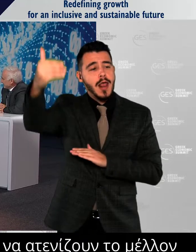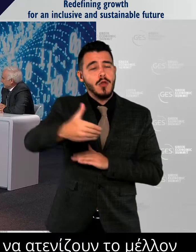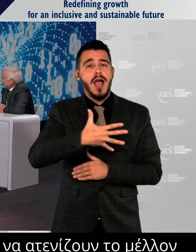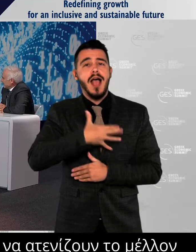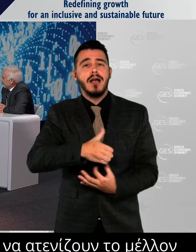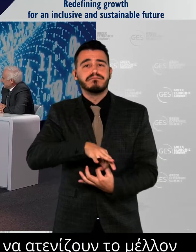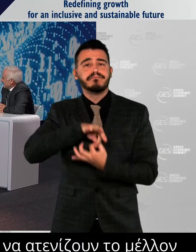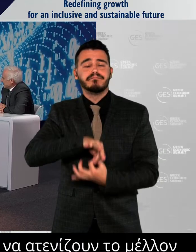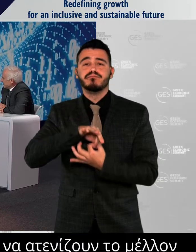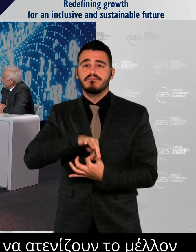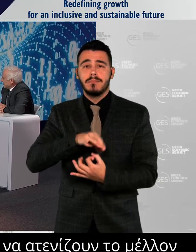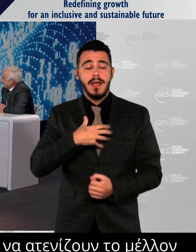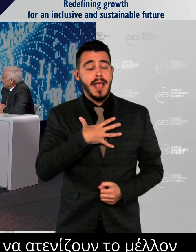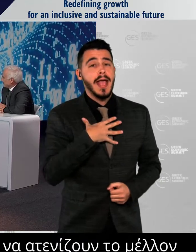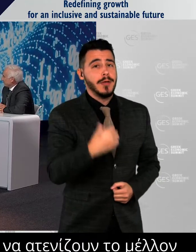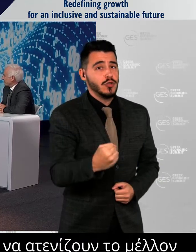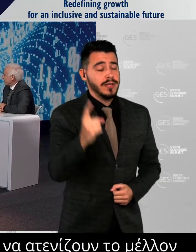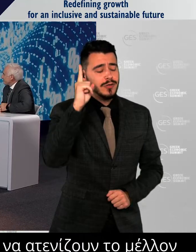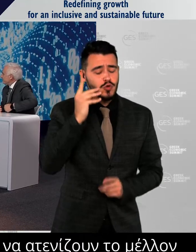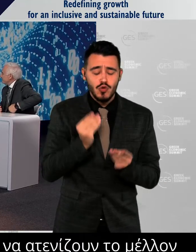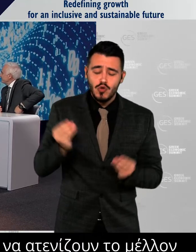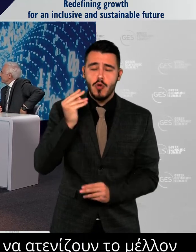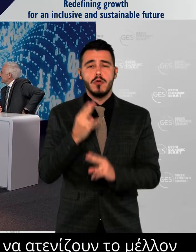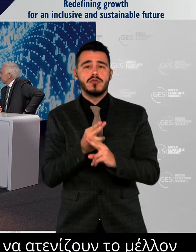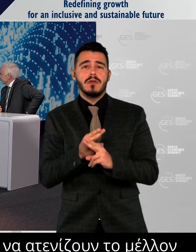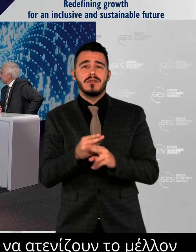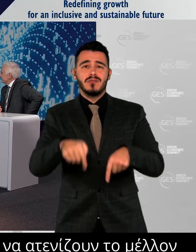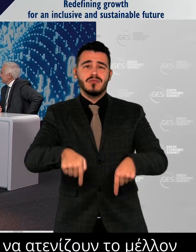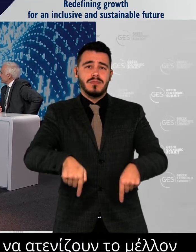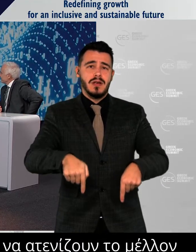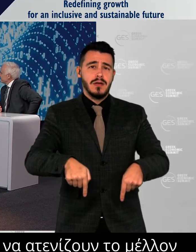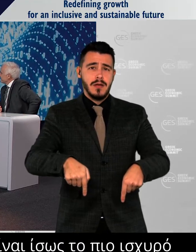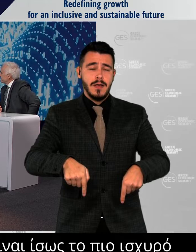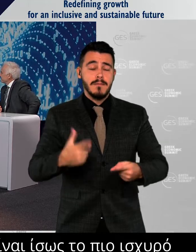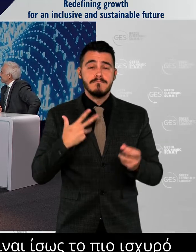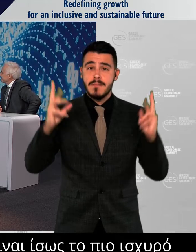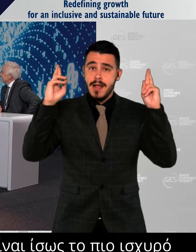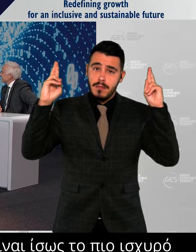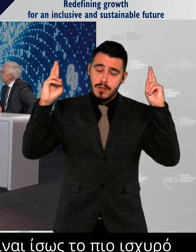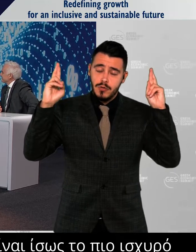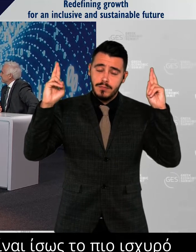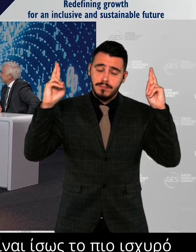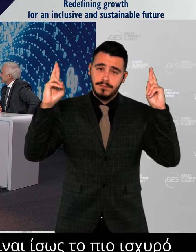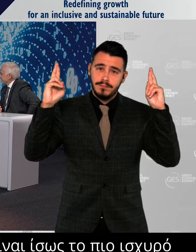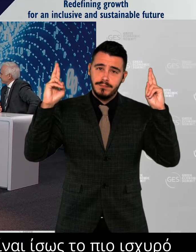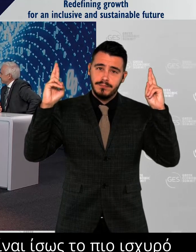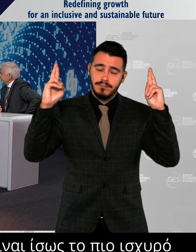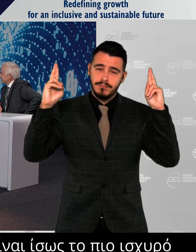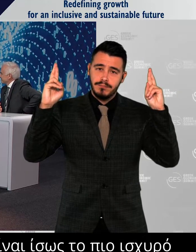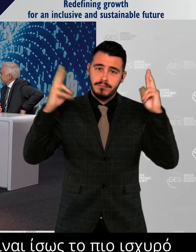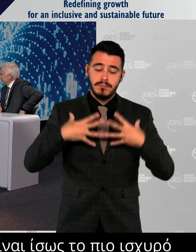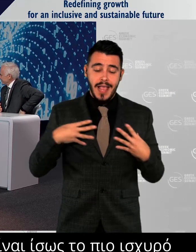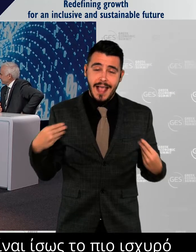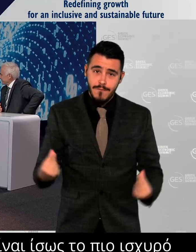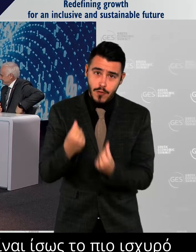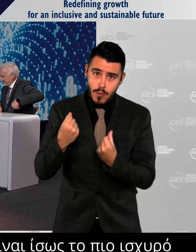days. And I also wish to the Greek citizen a great success. And we